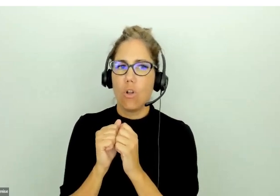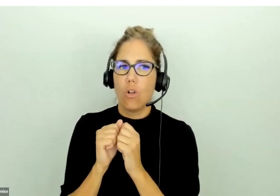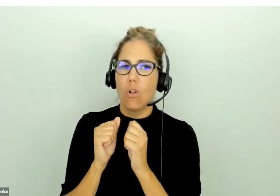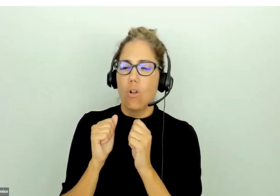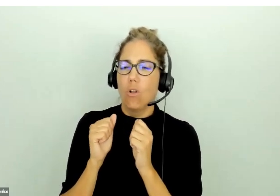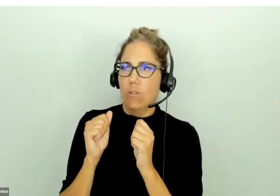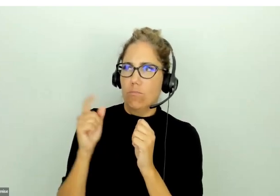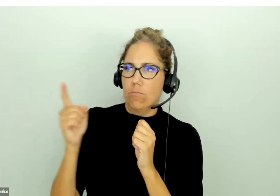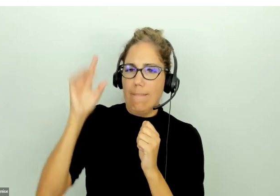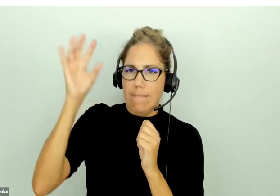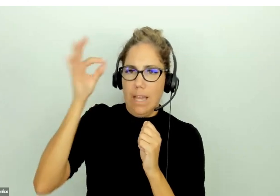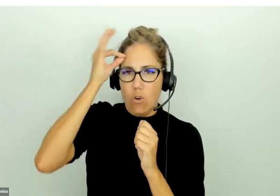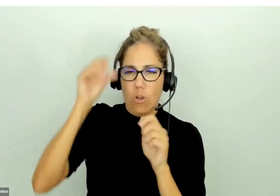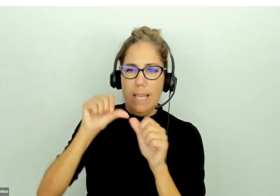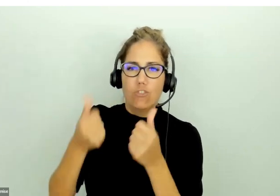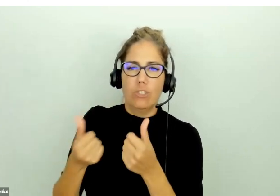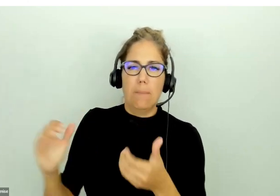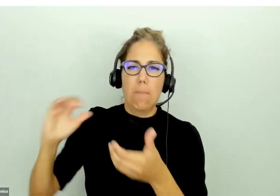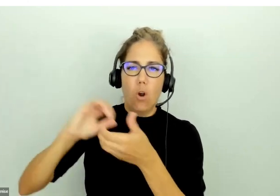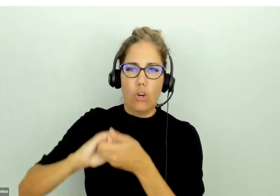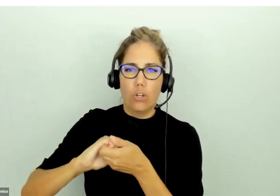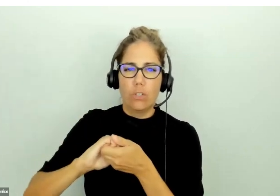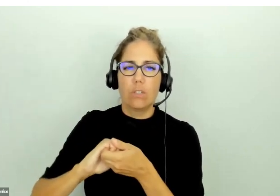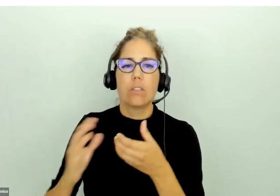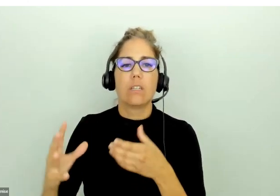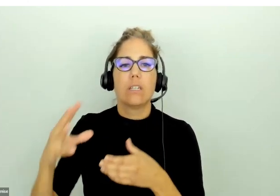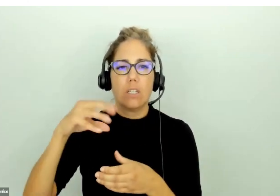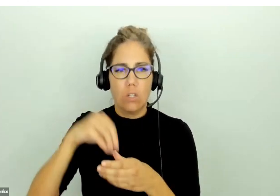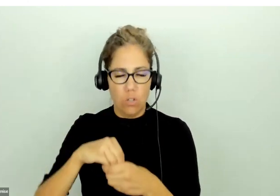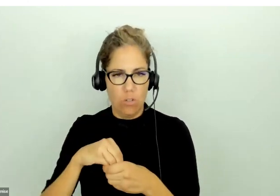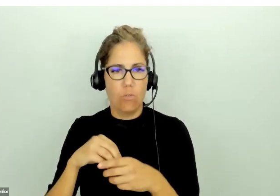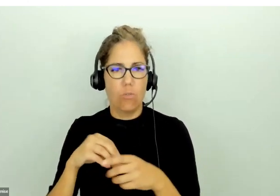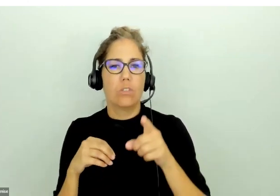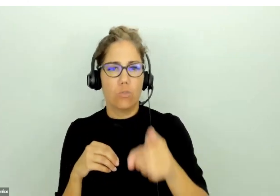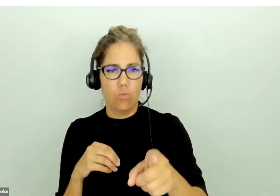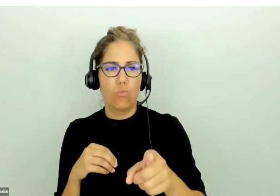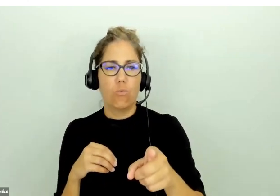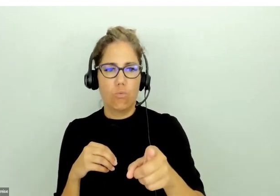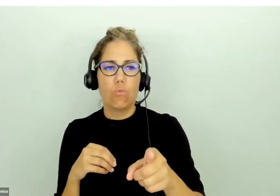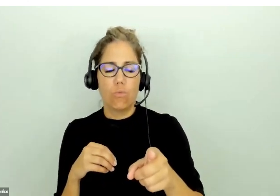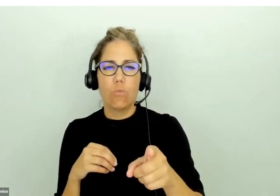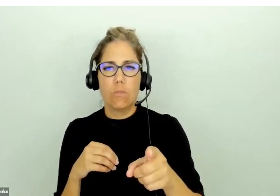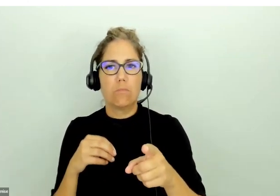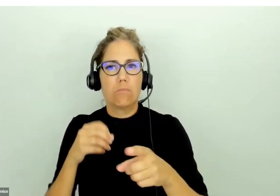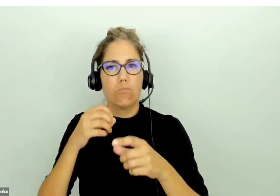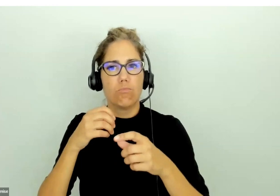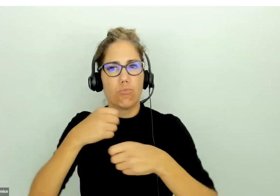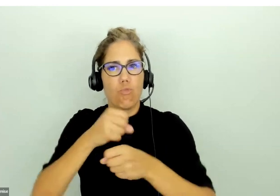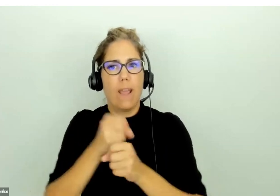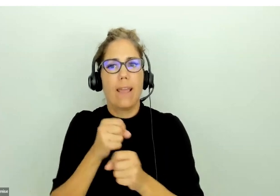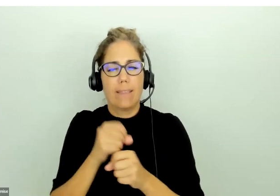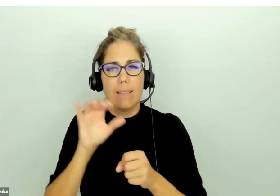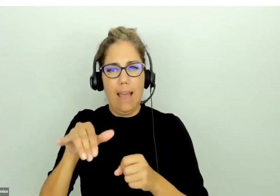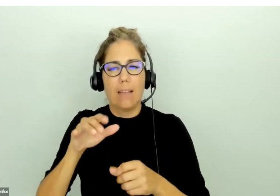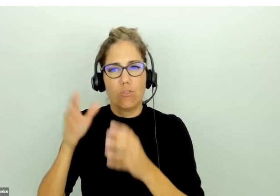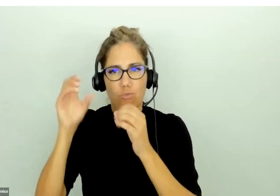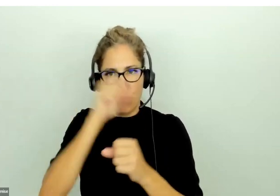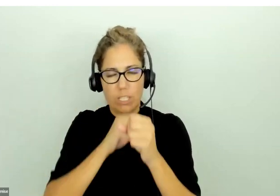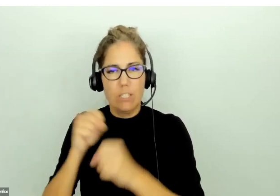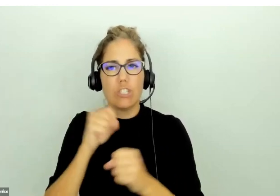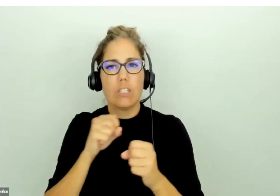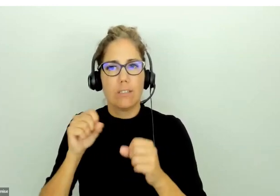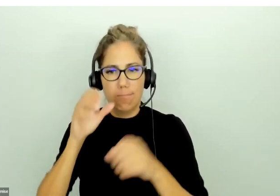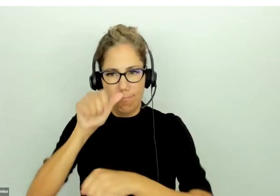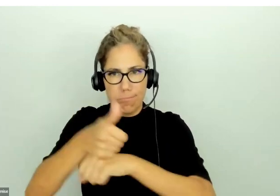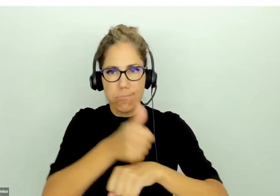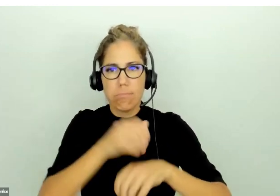agency partners in particular in crafting this strategic framework, but we've also had the pleasure of